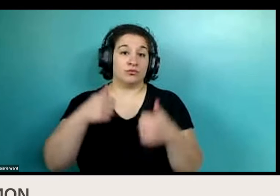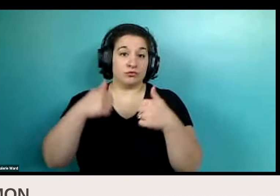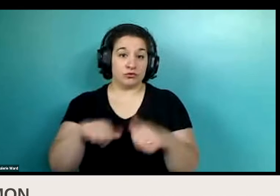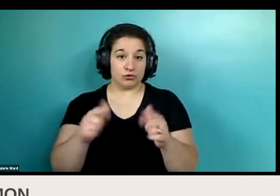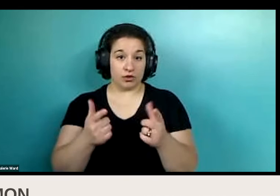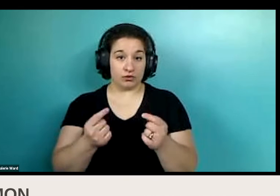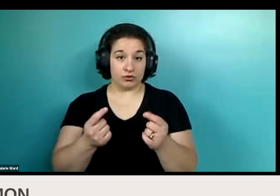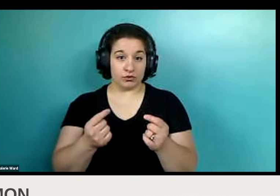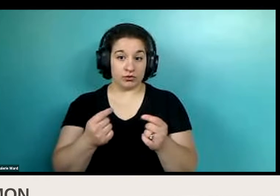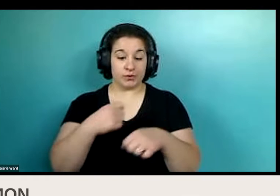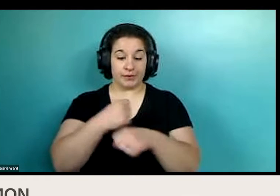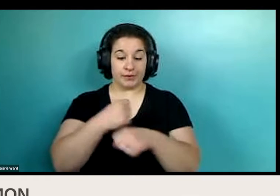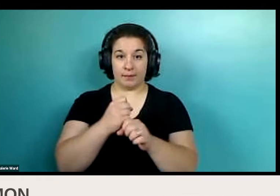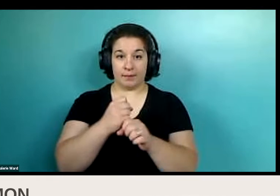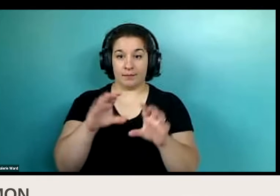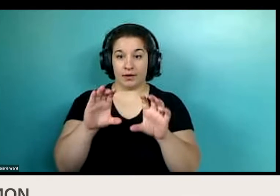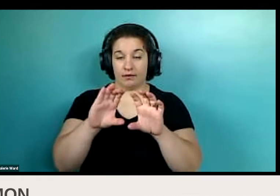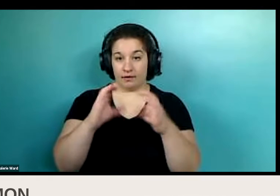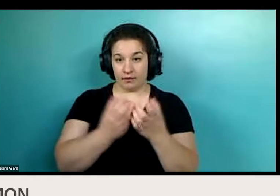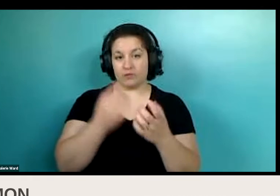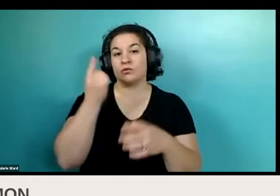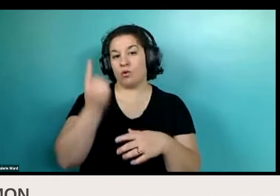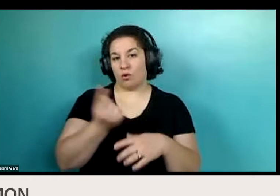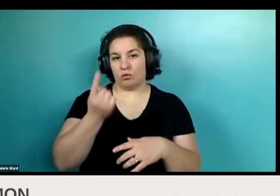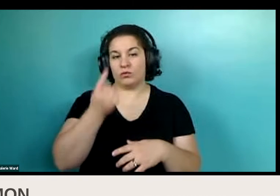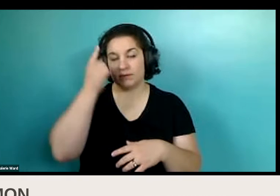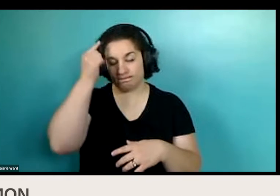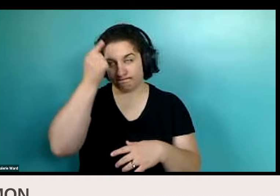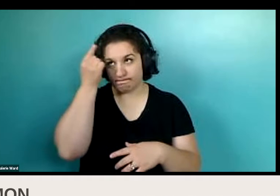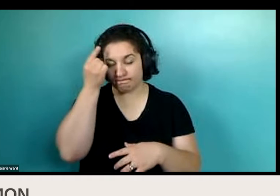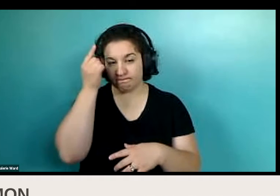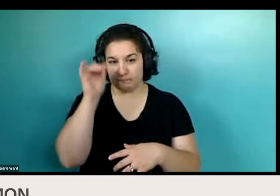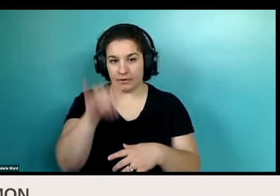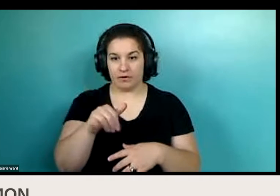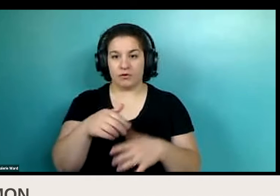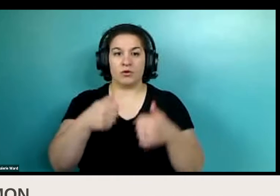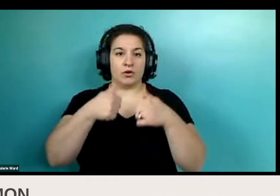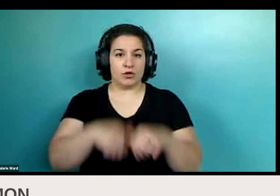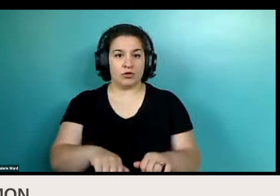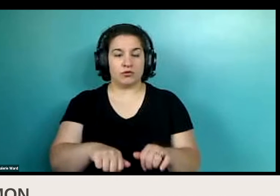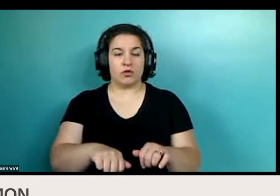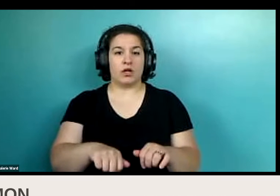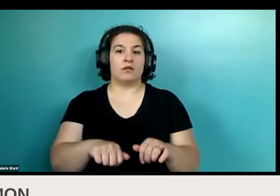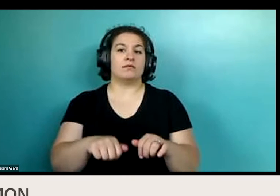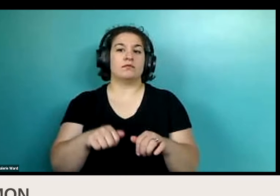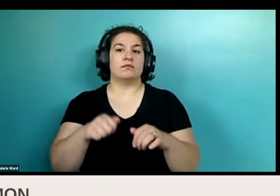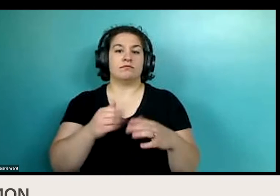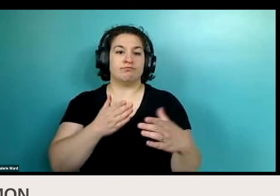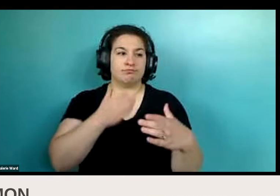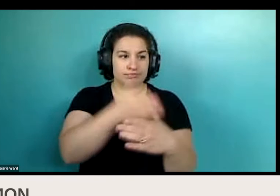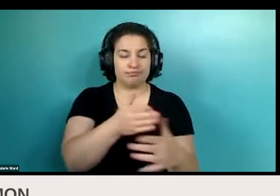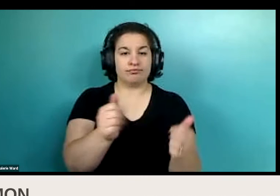is always have this considered. We try to combat as much as possible within our interventions. However,